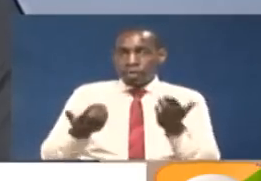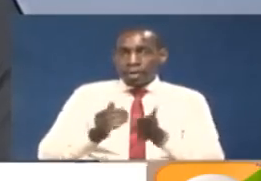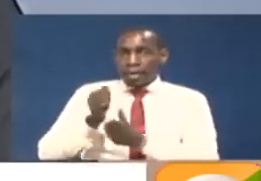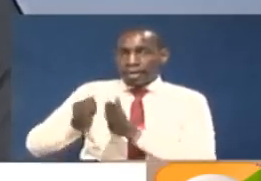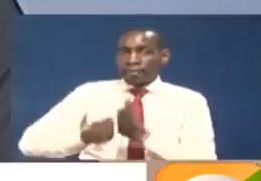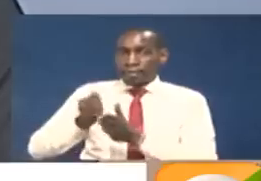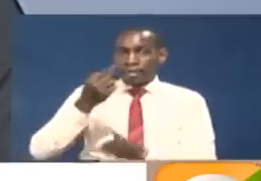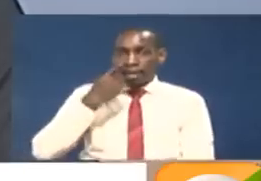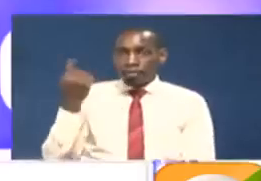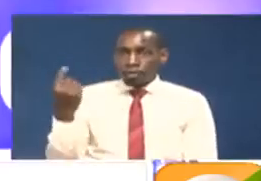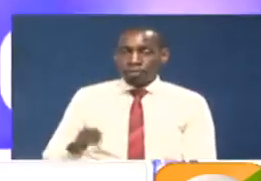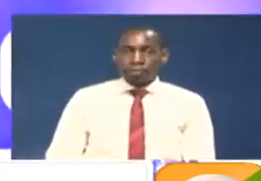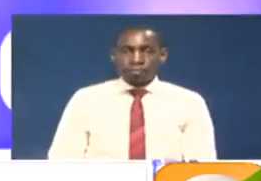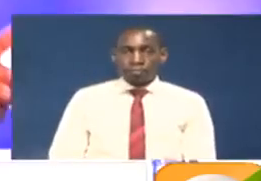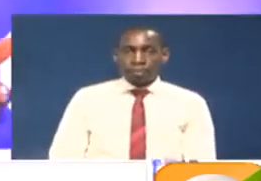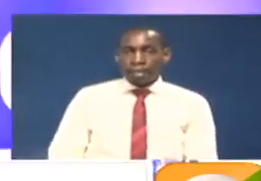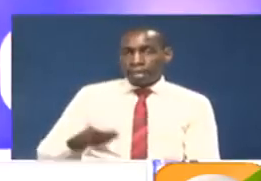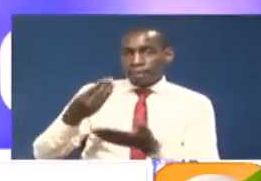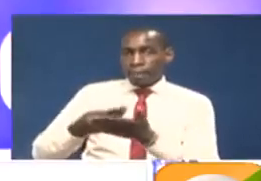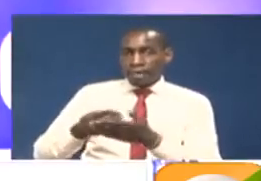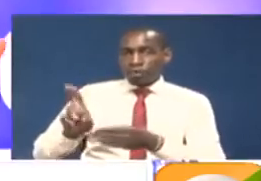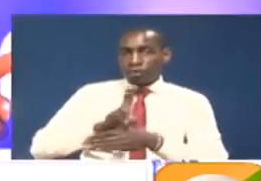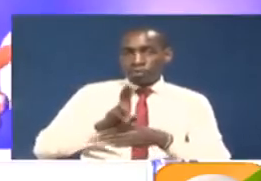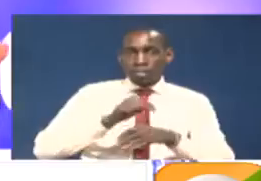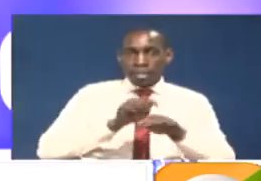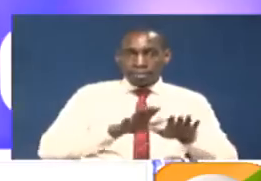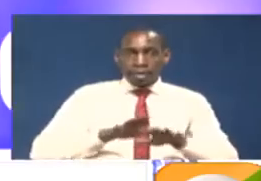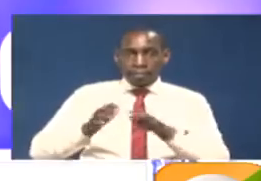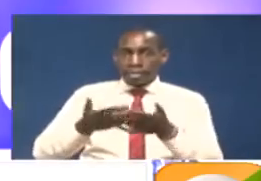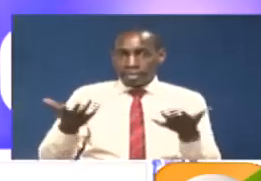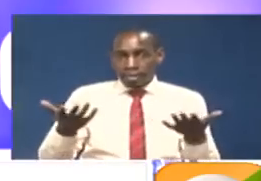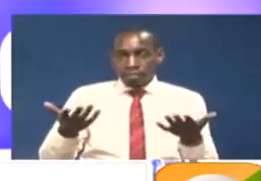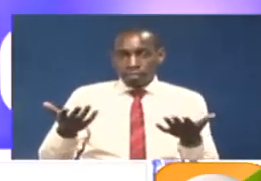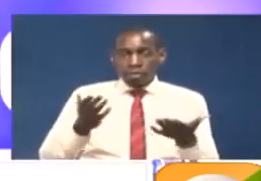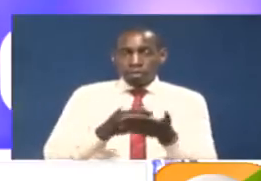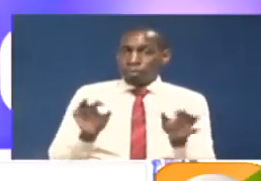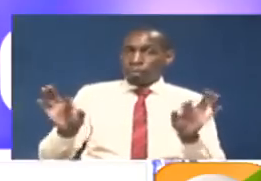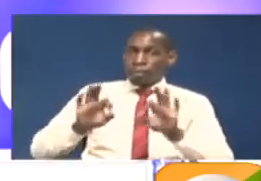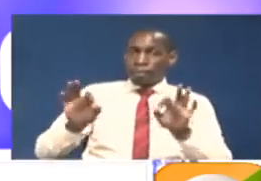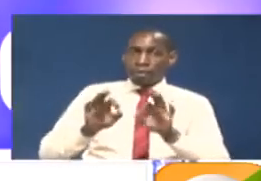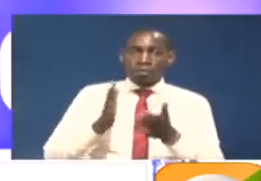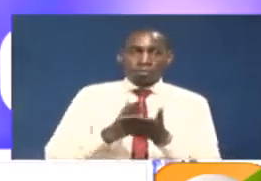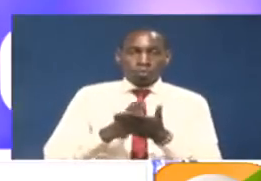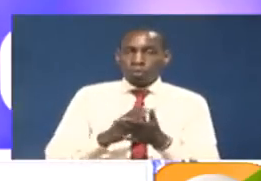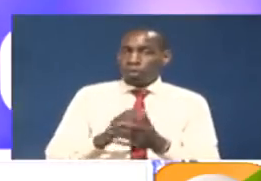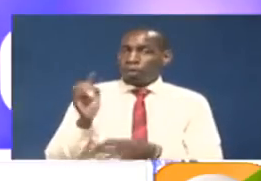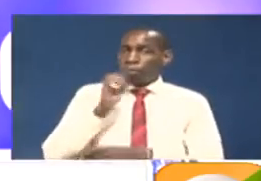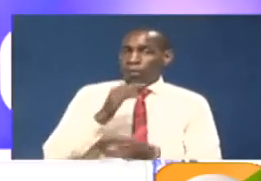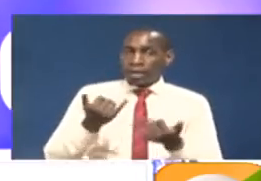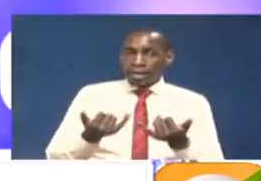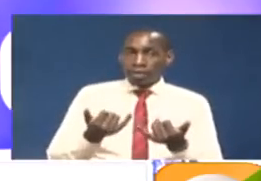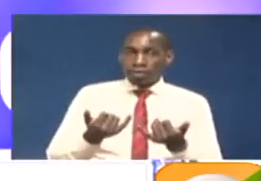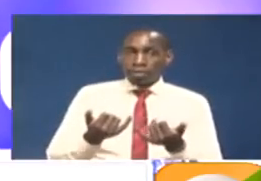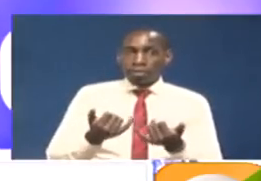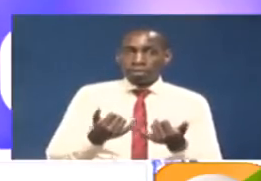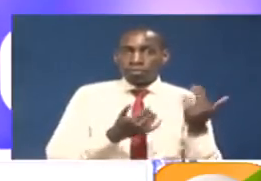Naivasha. The amount of money being spent in the campaigns out here is incredible and totally crazy. We are going to have